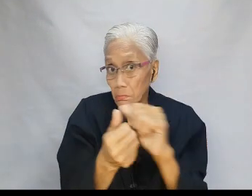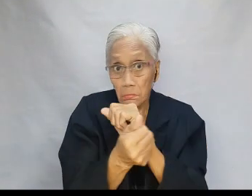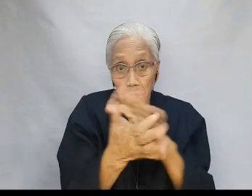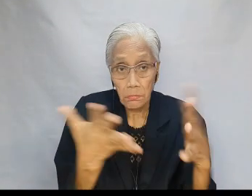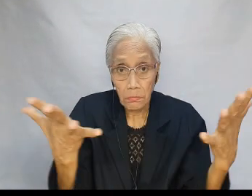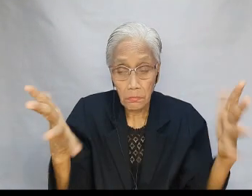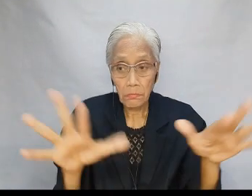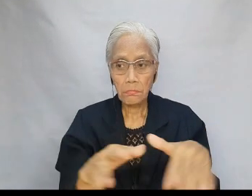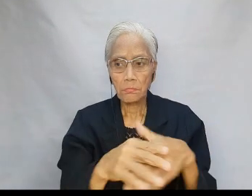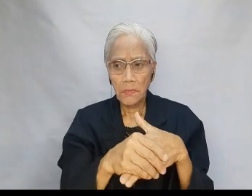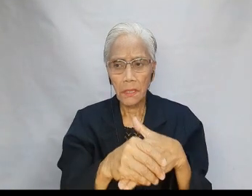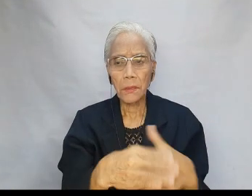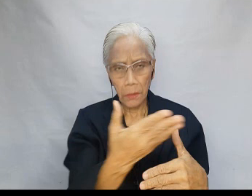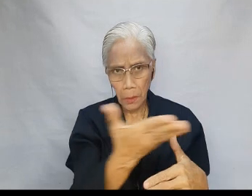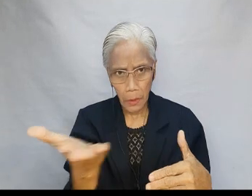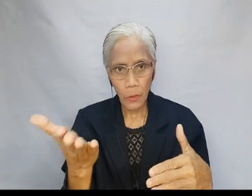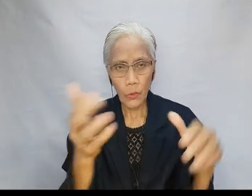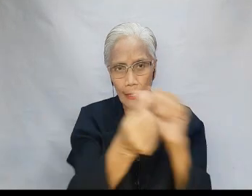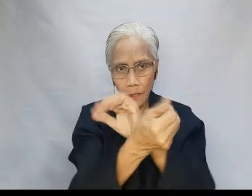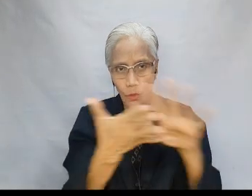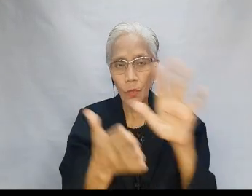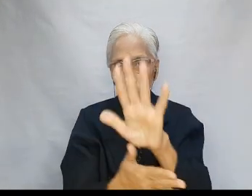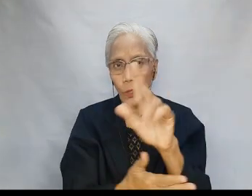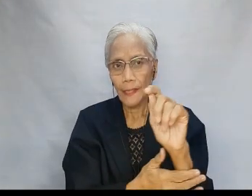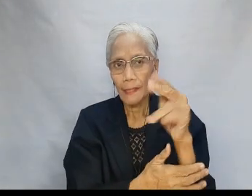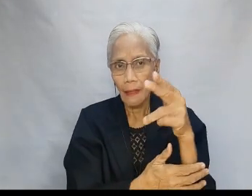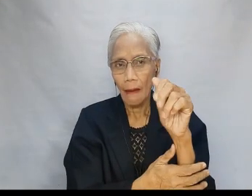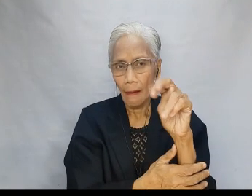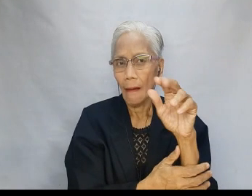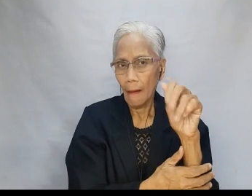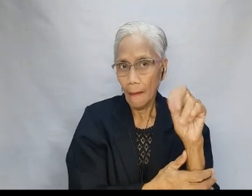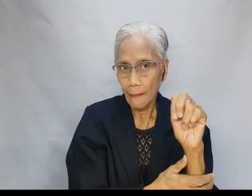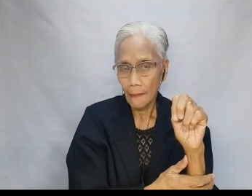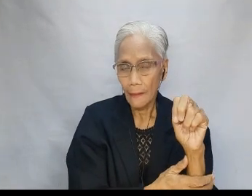Distort or destroy marriage, you destroy your tahanan.